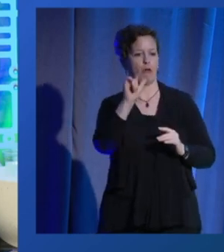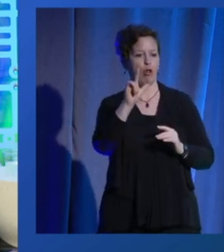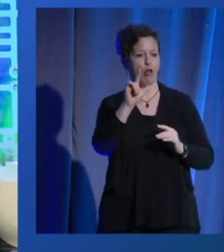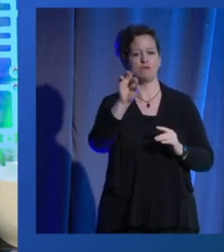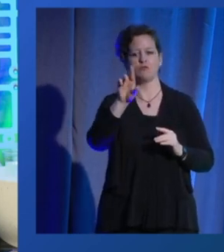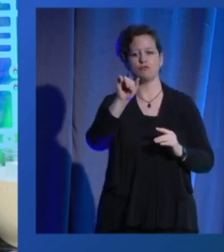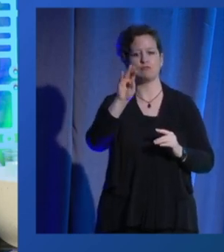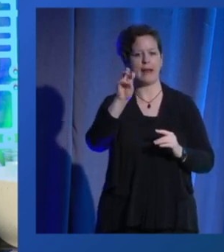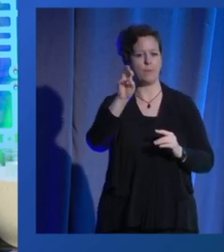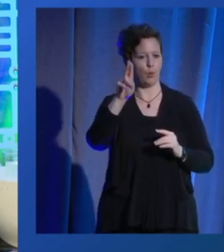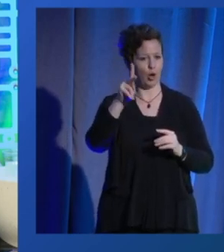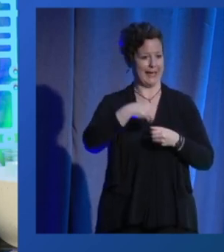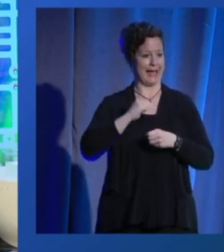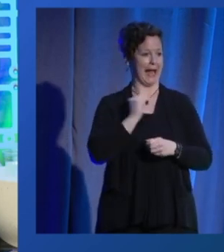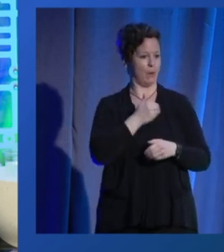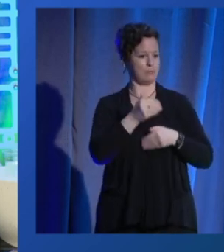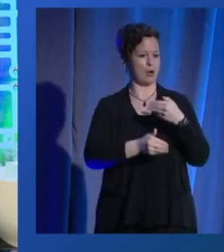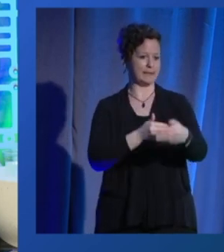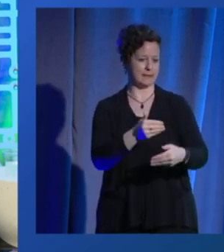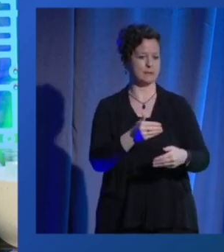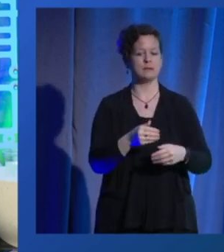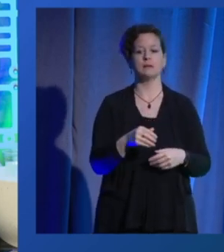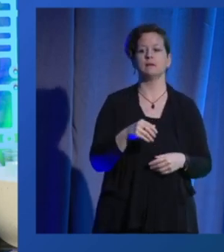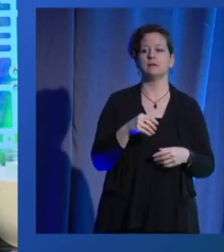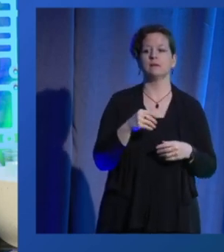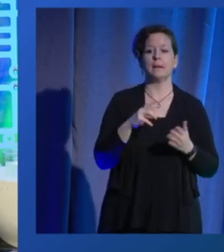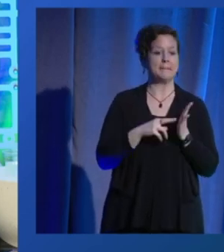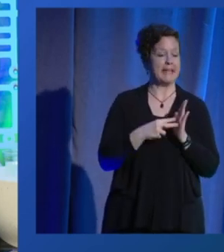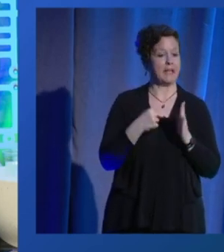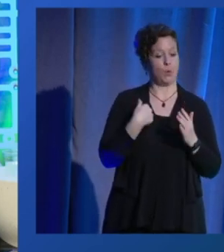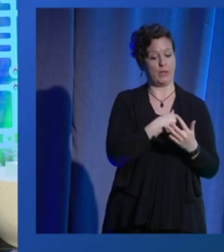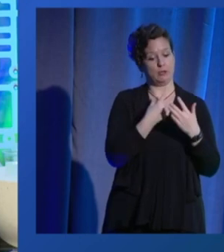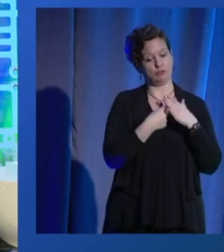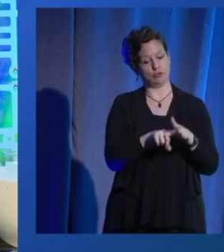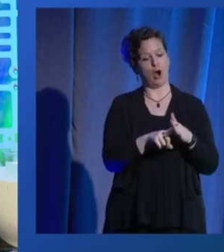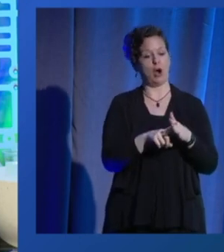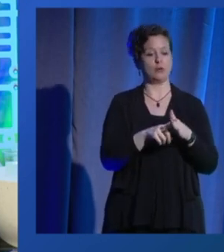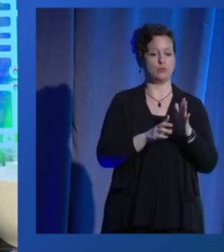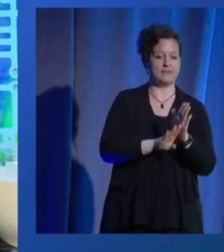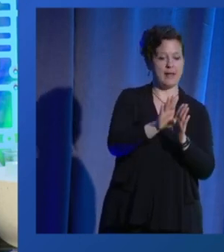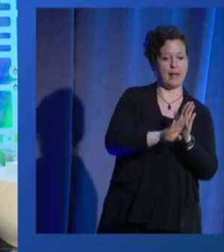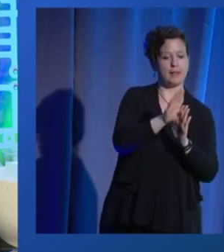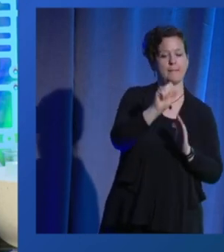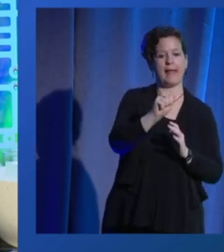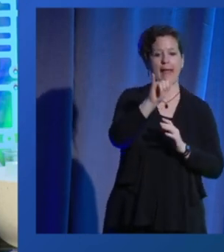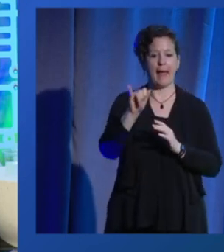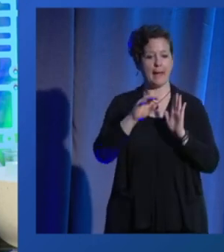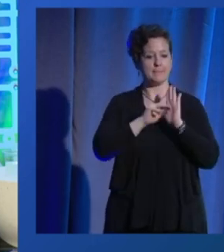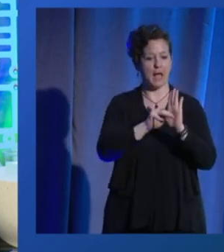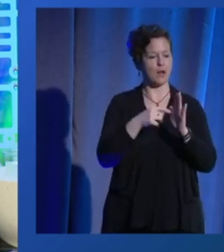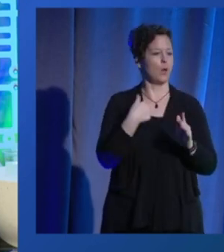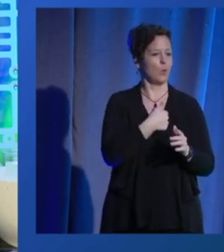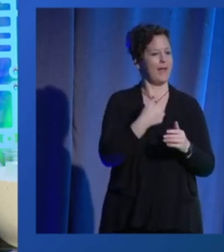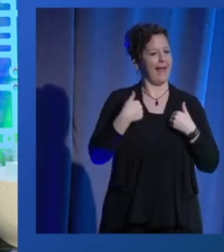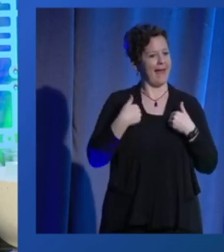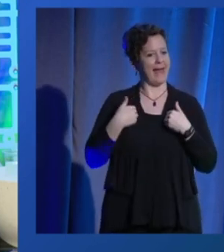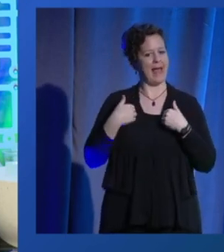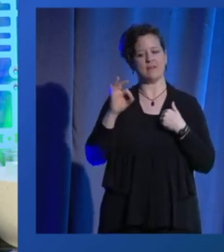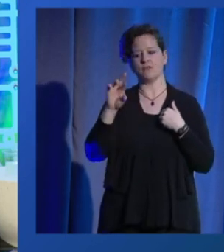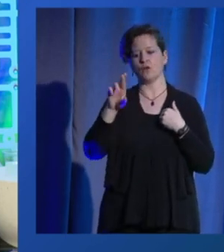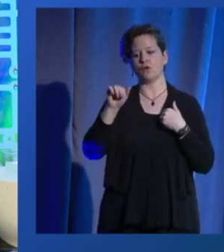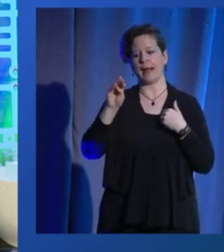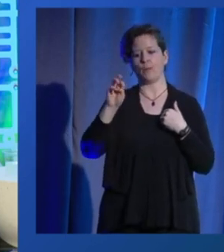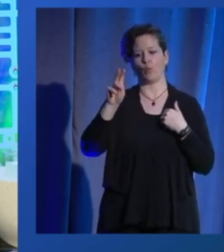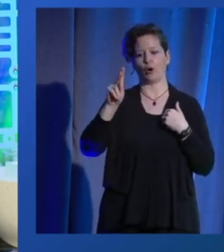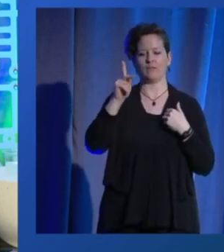part of like our process when we go to develop and deploy and operationalize our AI models and so I think that that has been